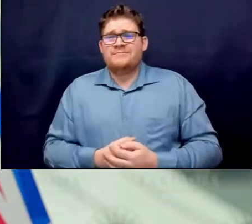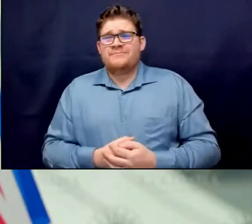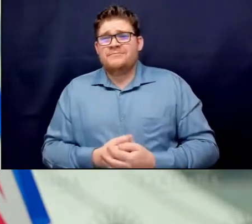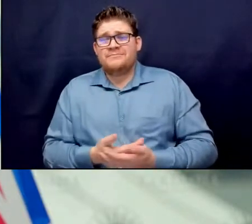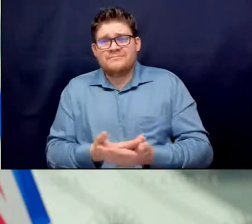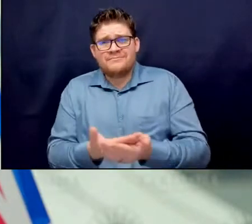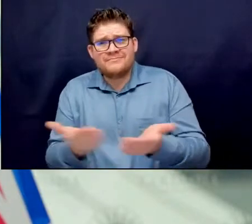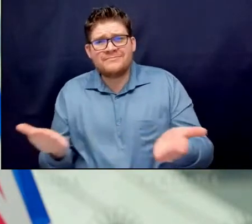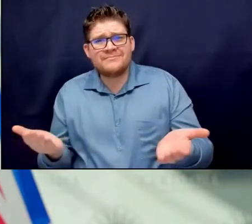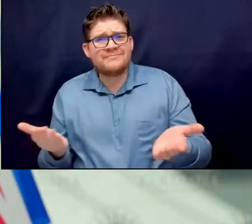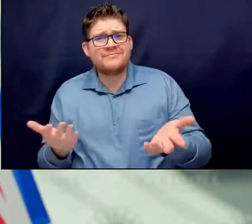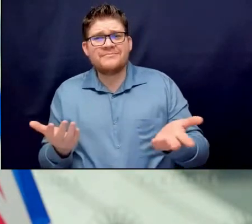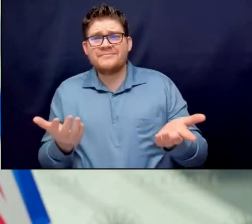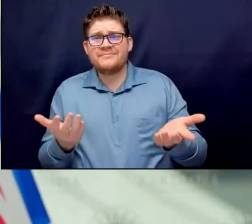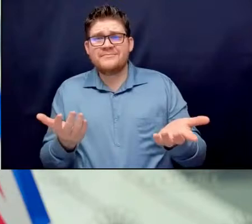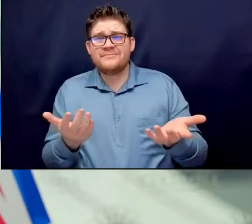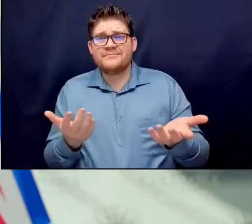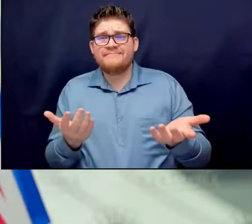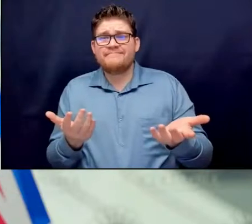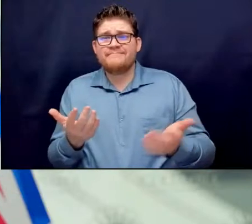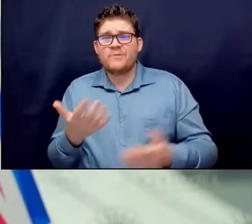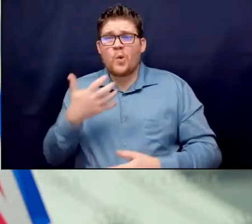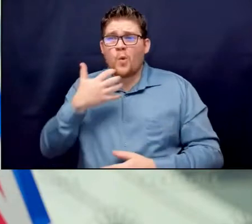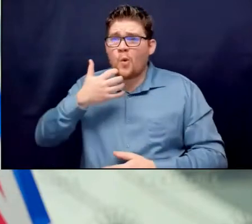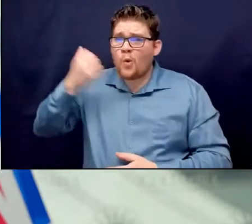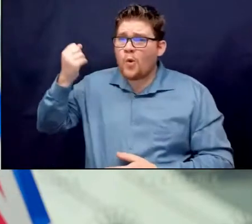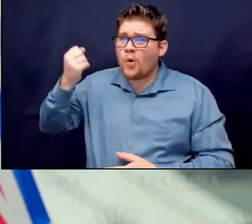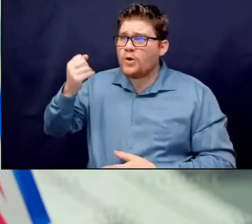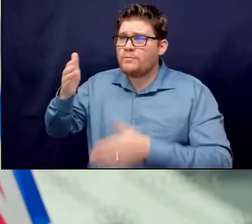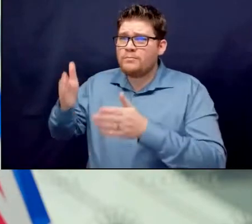some immune-suppressing condition that affects you,